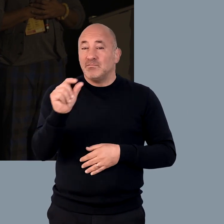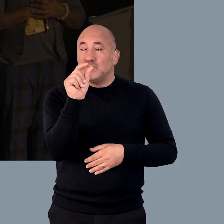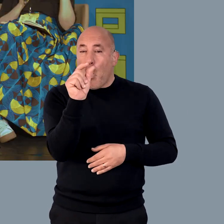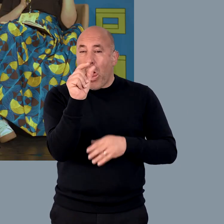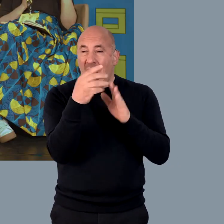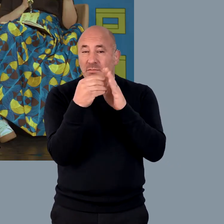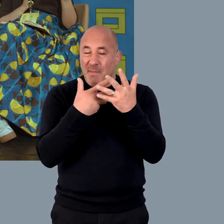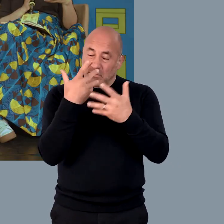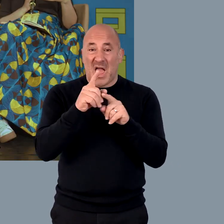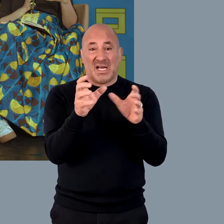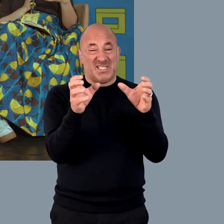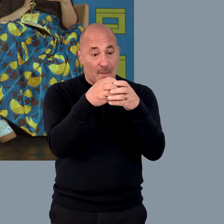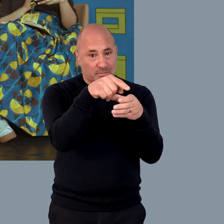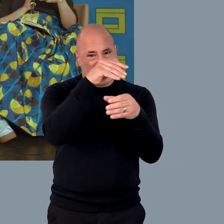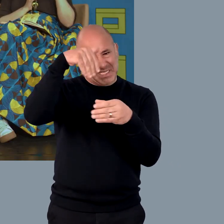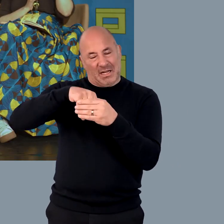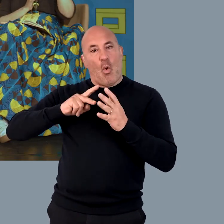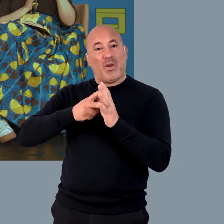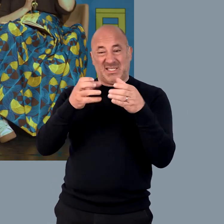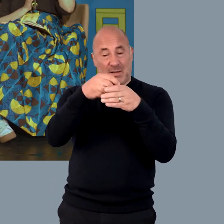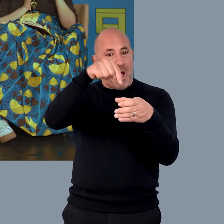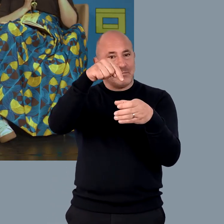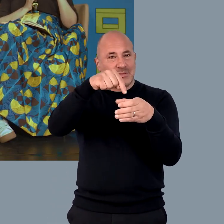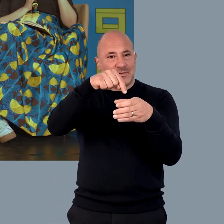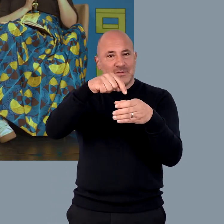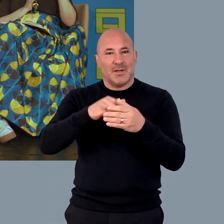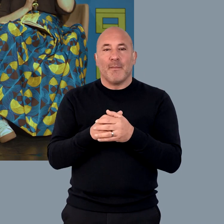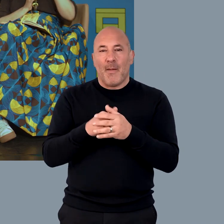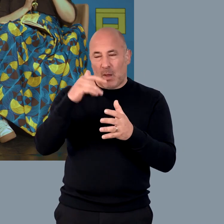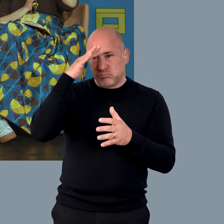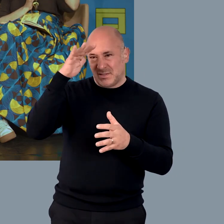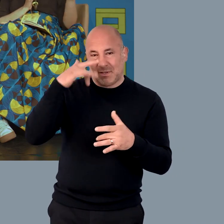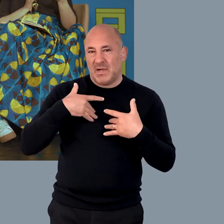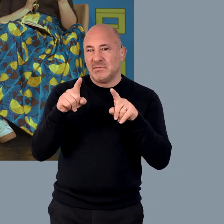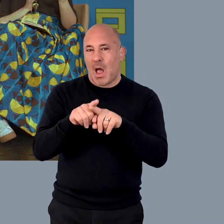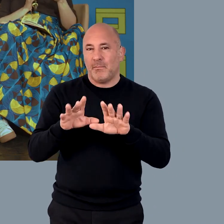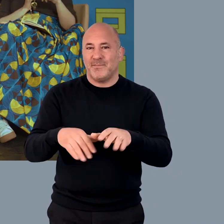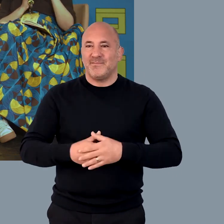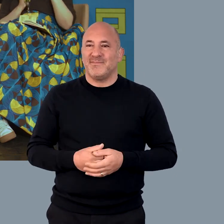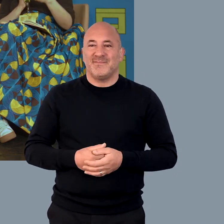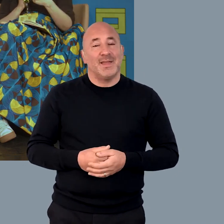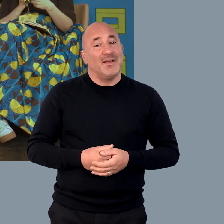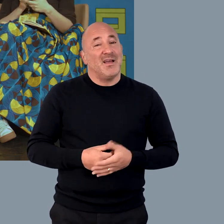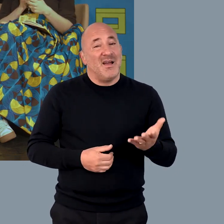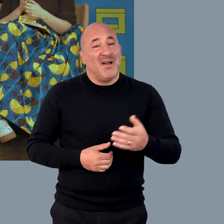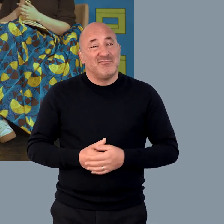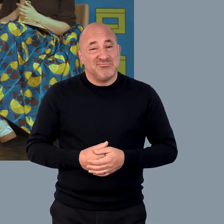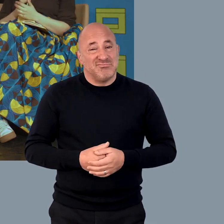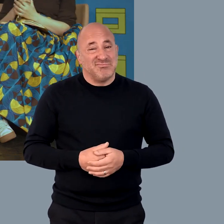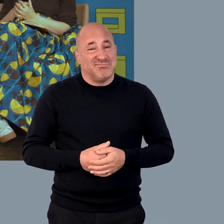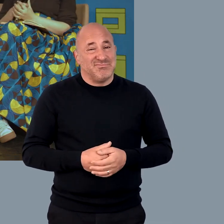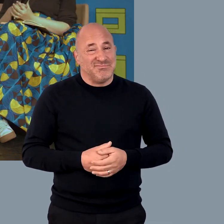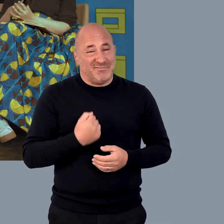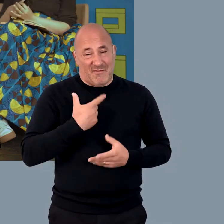co-benefits then made them just really get involved. And that was like a micro example of a department within an organisation, but I think the principles